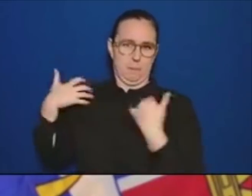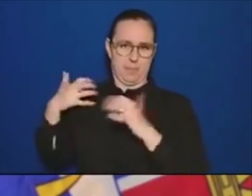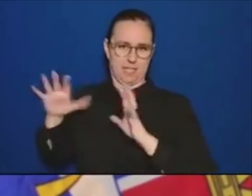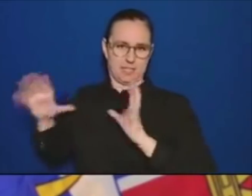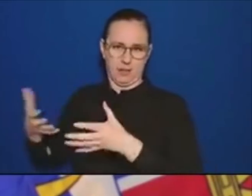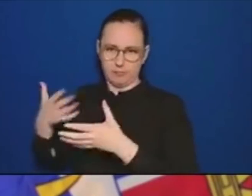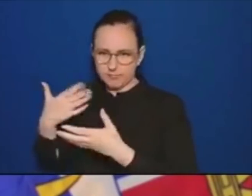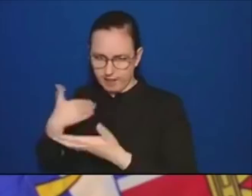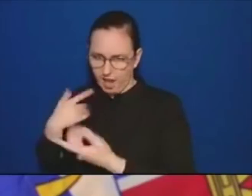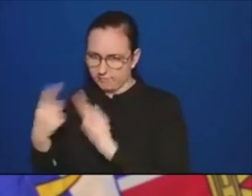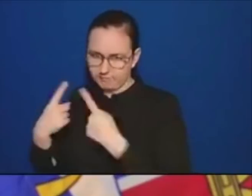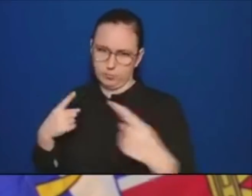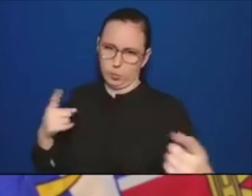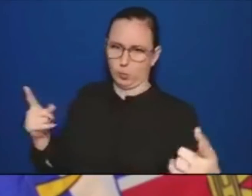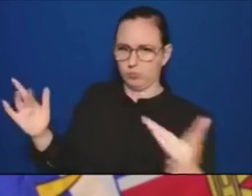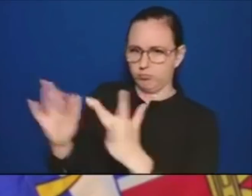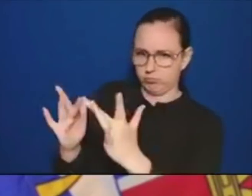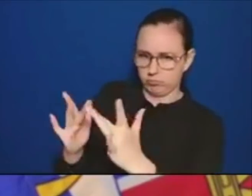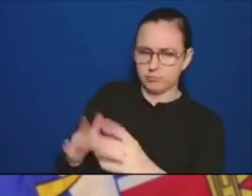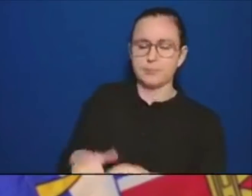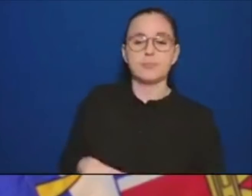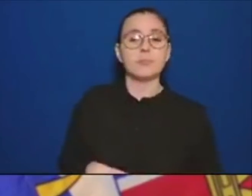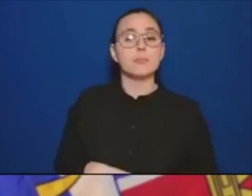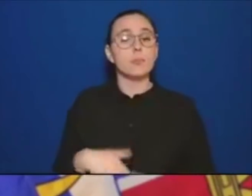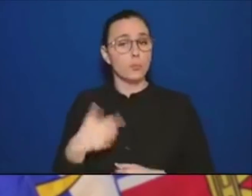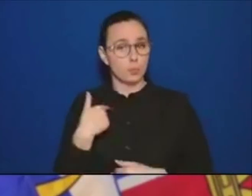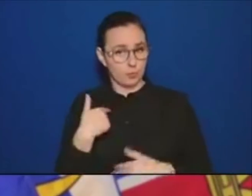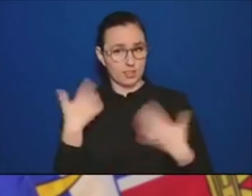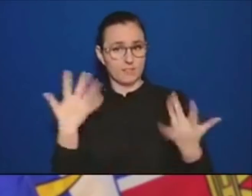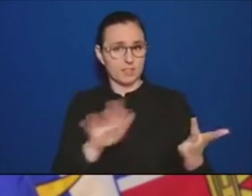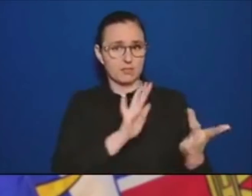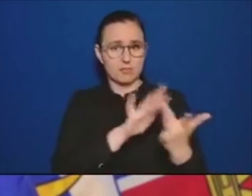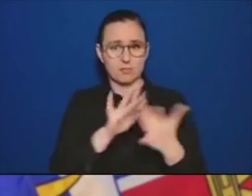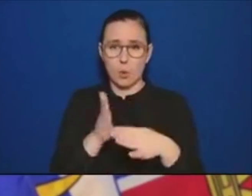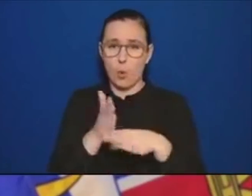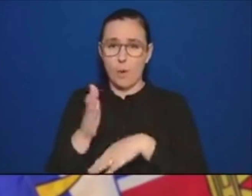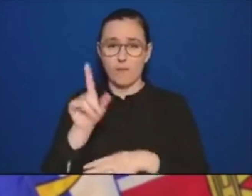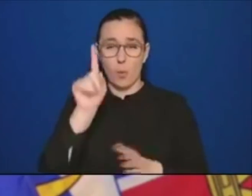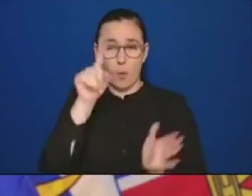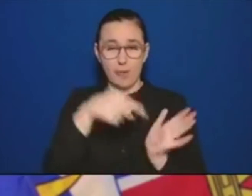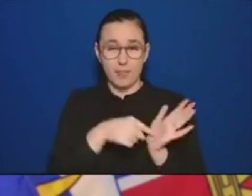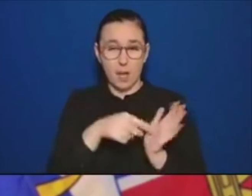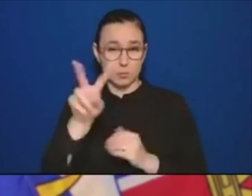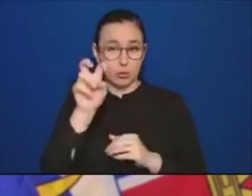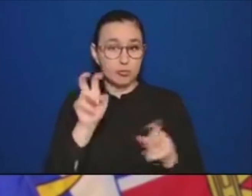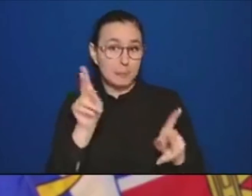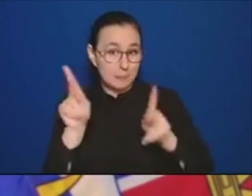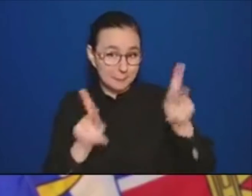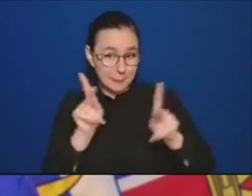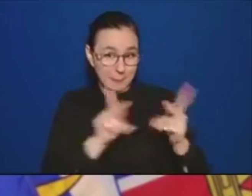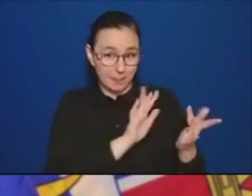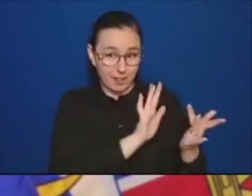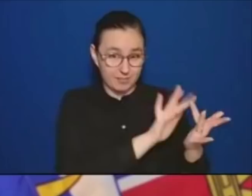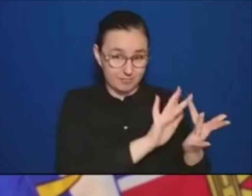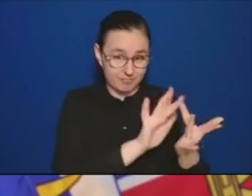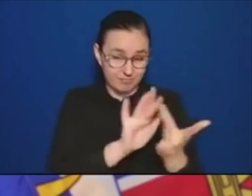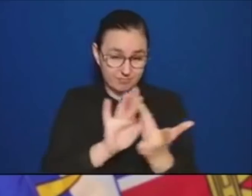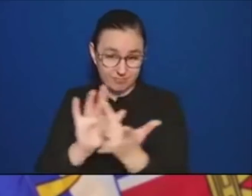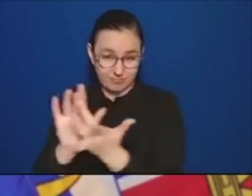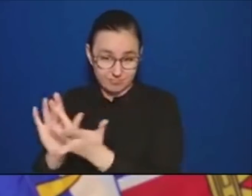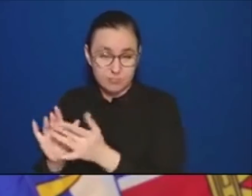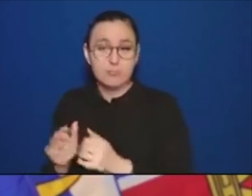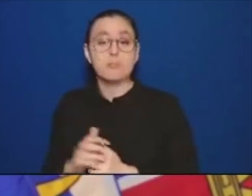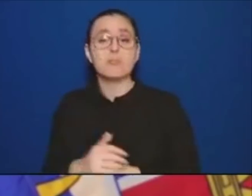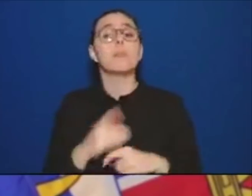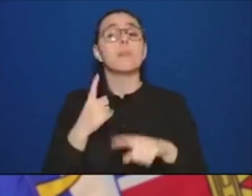1,200 connections directly since last Monday, and a lot of that also includes outreach to Indigenous